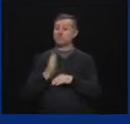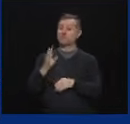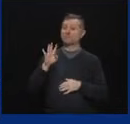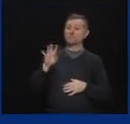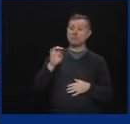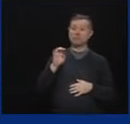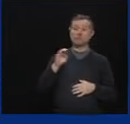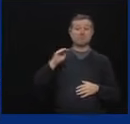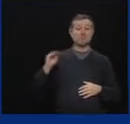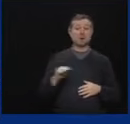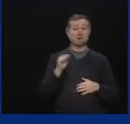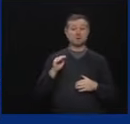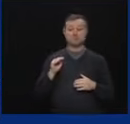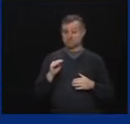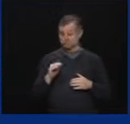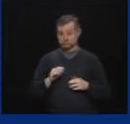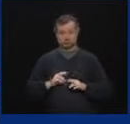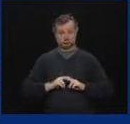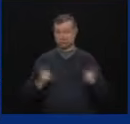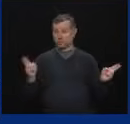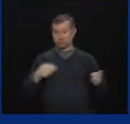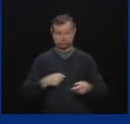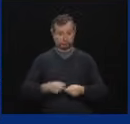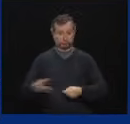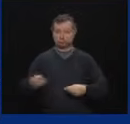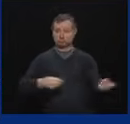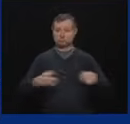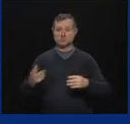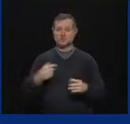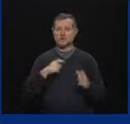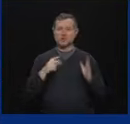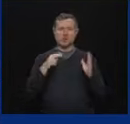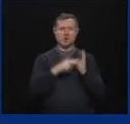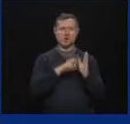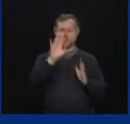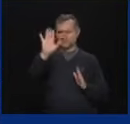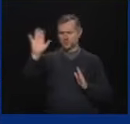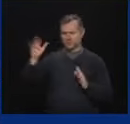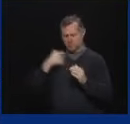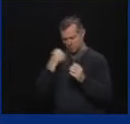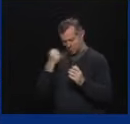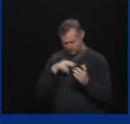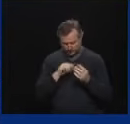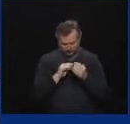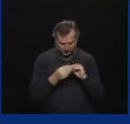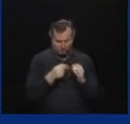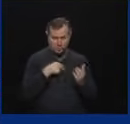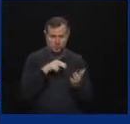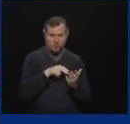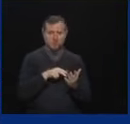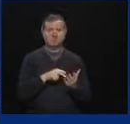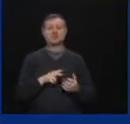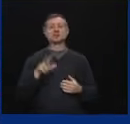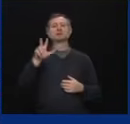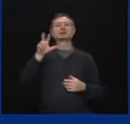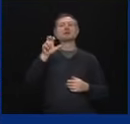out right now and accounted for. And let me make sure I get the numbers right. We have 399, I don't want to exaggerate, $399